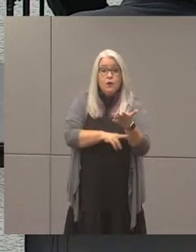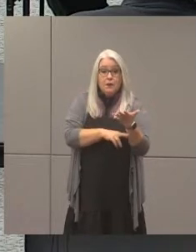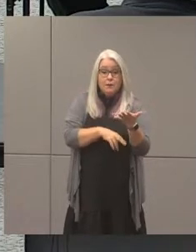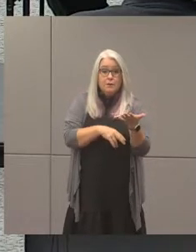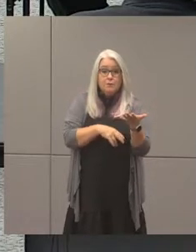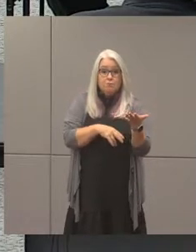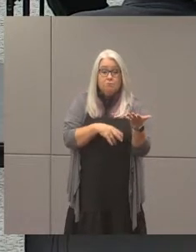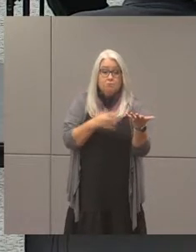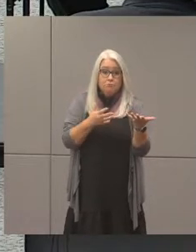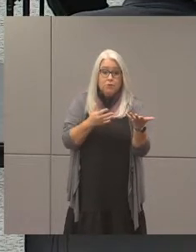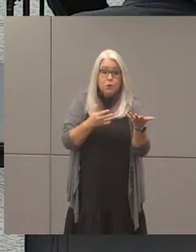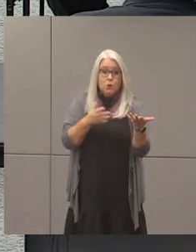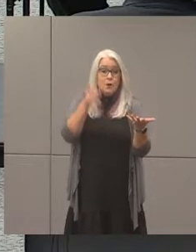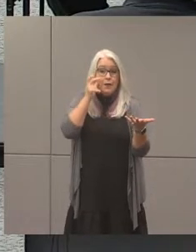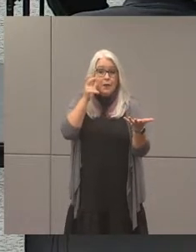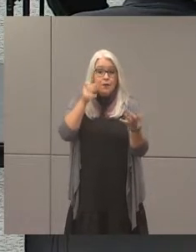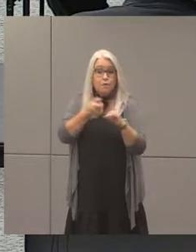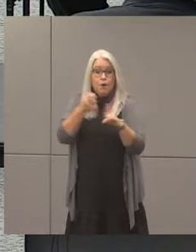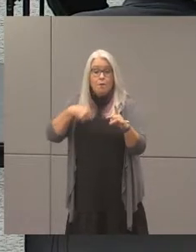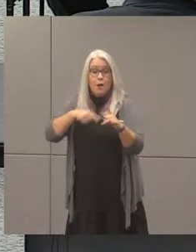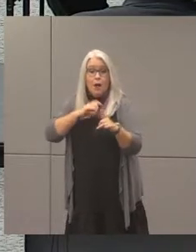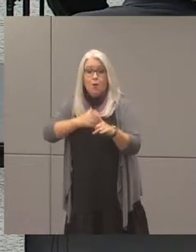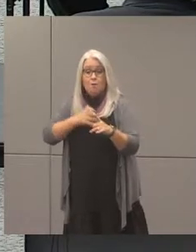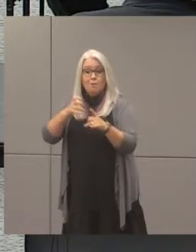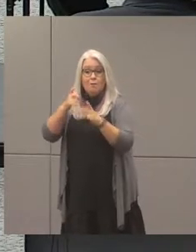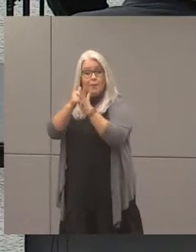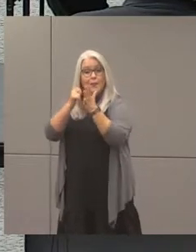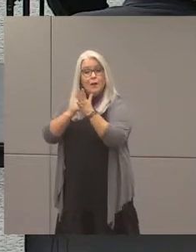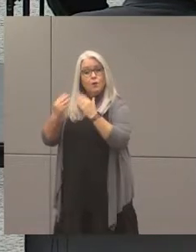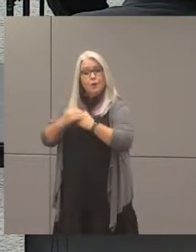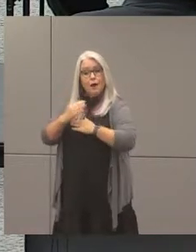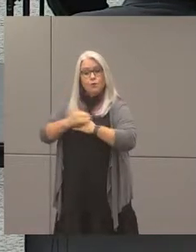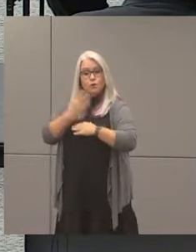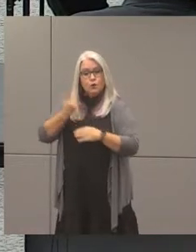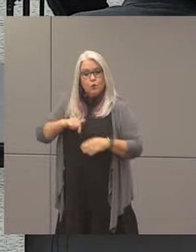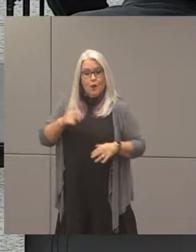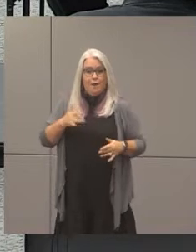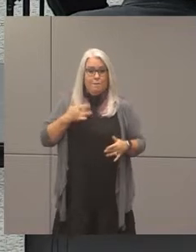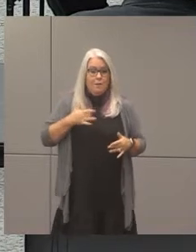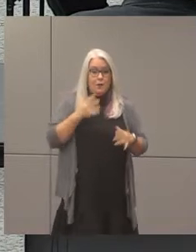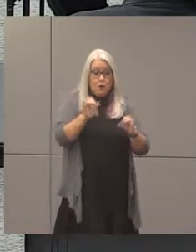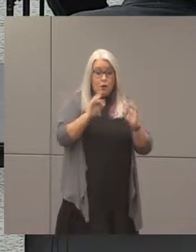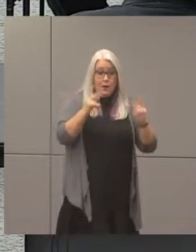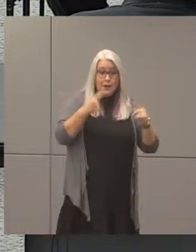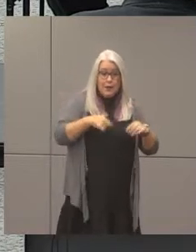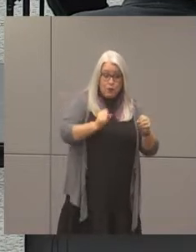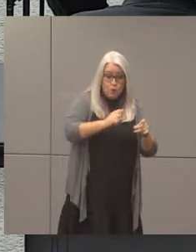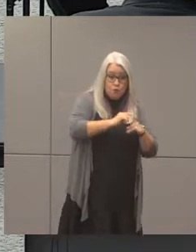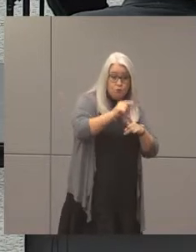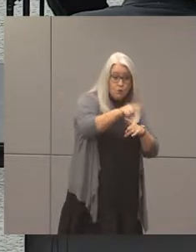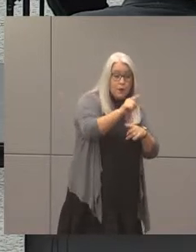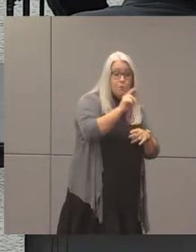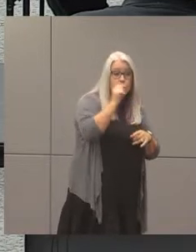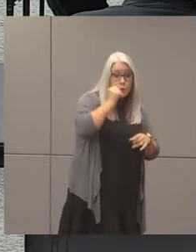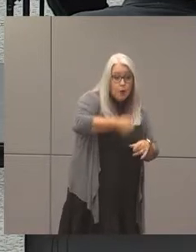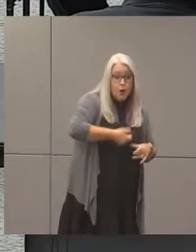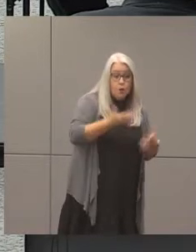or hear from legal counsel, so I know I feel okay with that. Can you make that call tomorrow to?